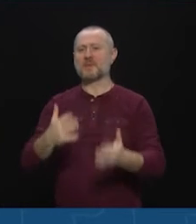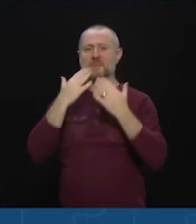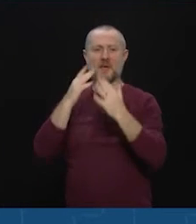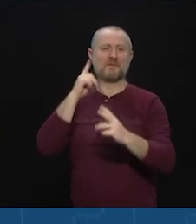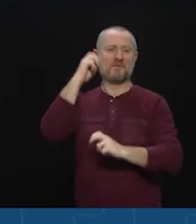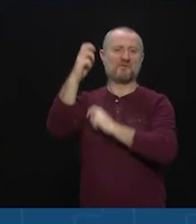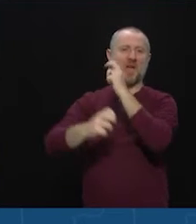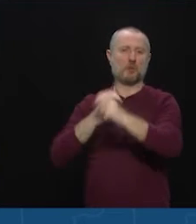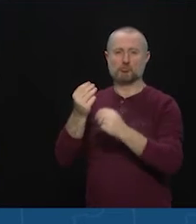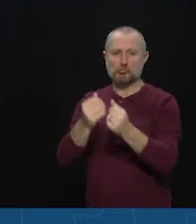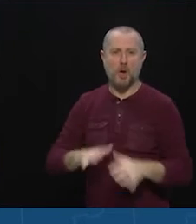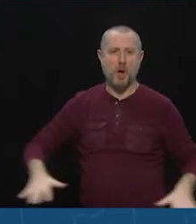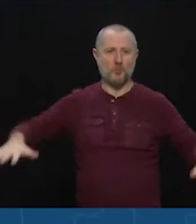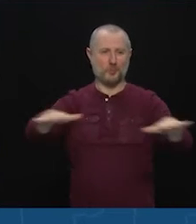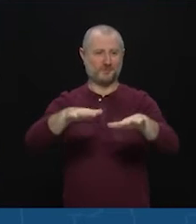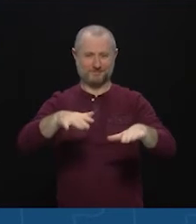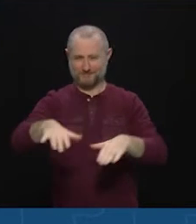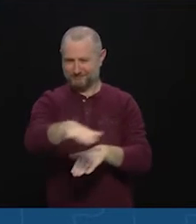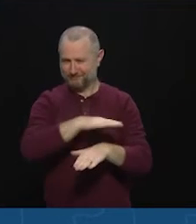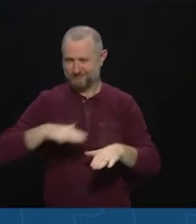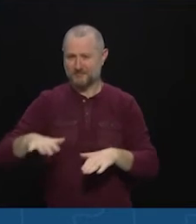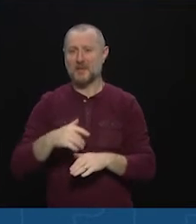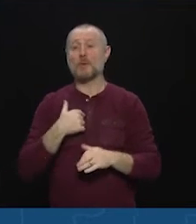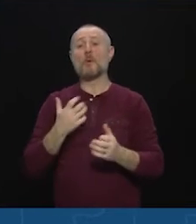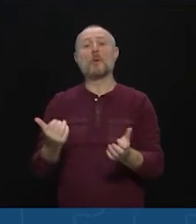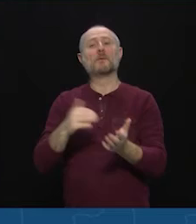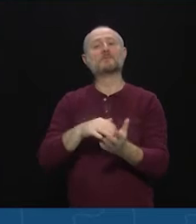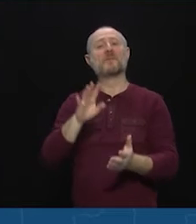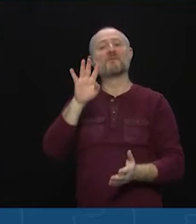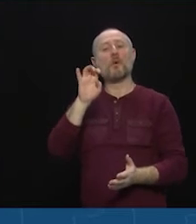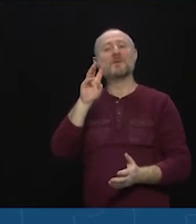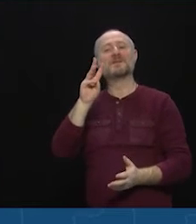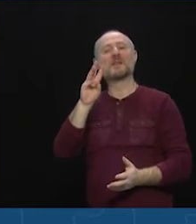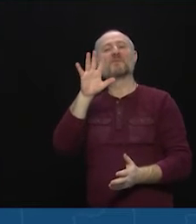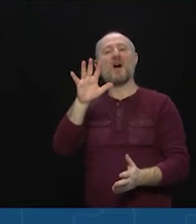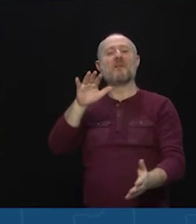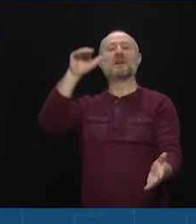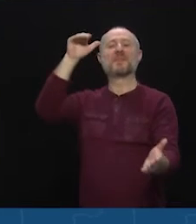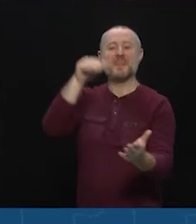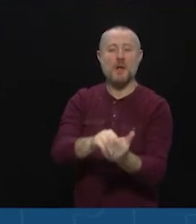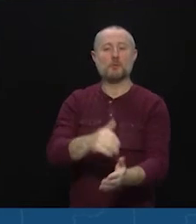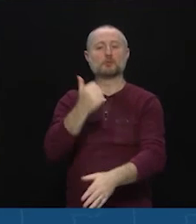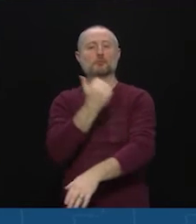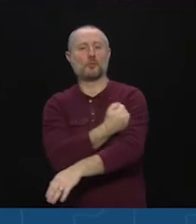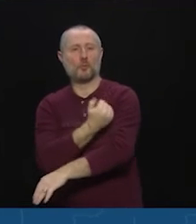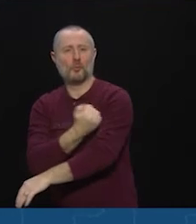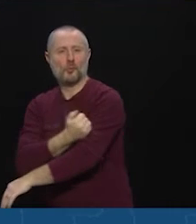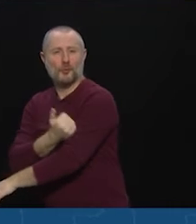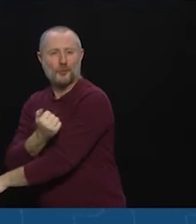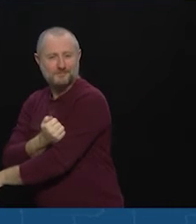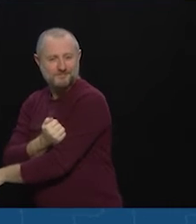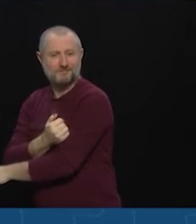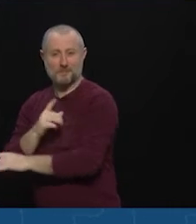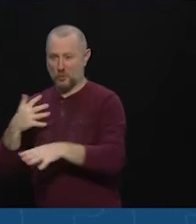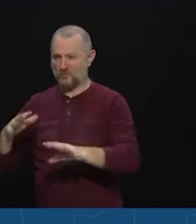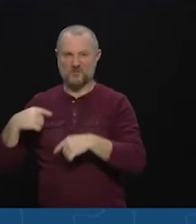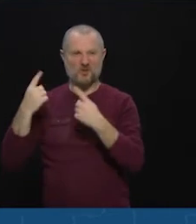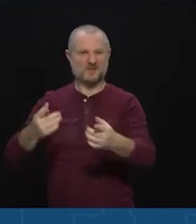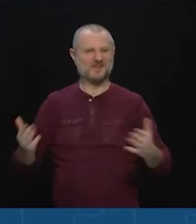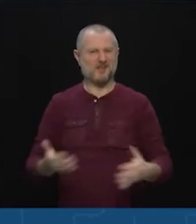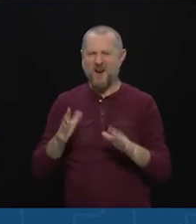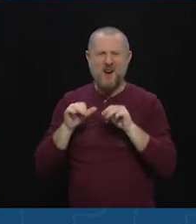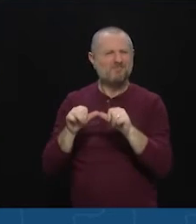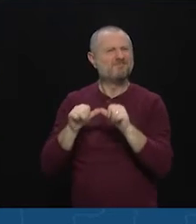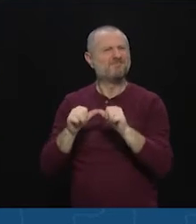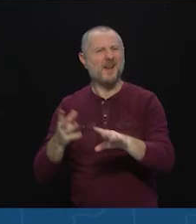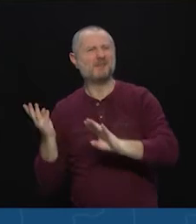done 465,000 doses already here, and we're continuing to keep up that effort. So I wanted to thank everyone involved in this effort,